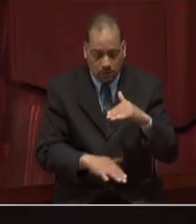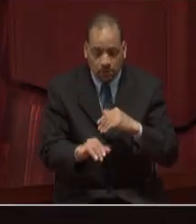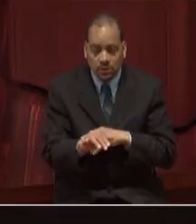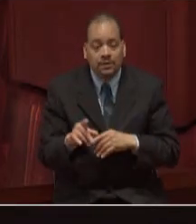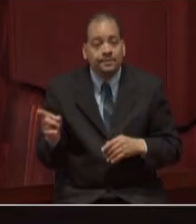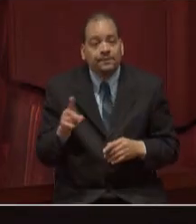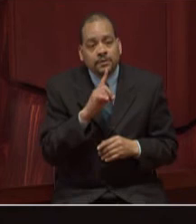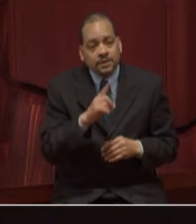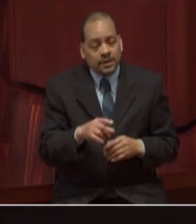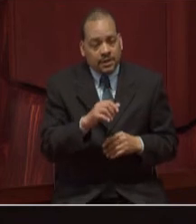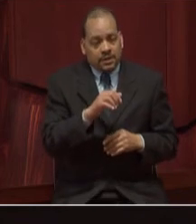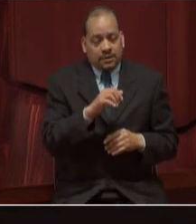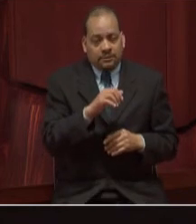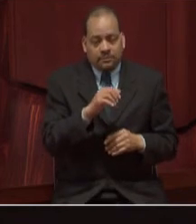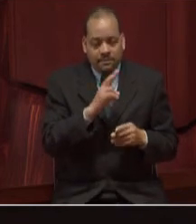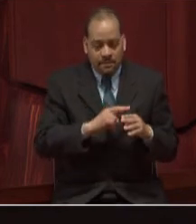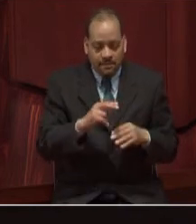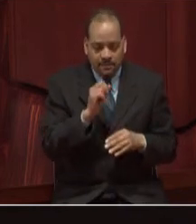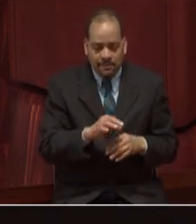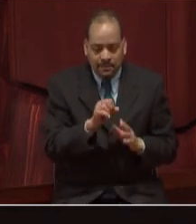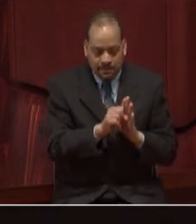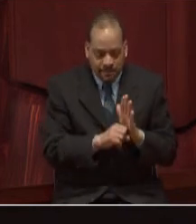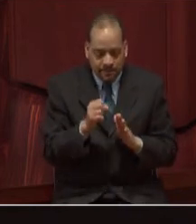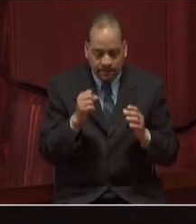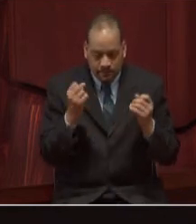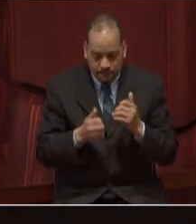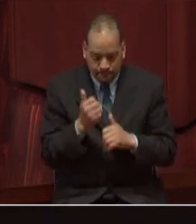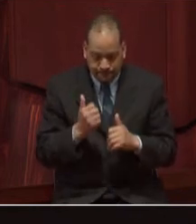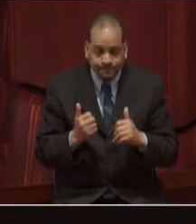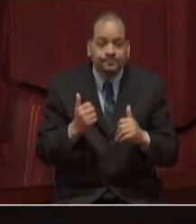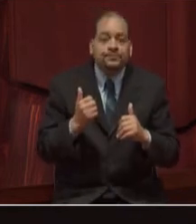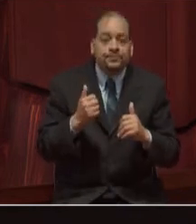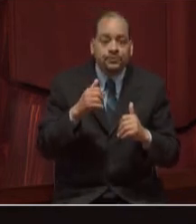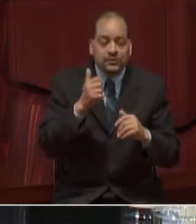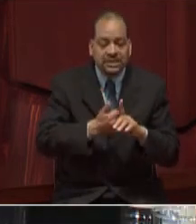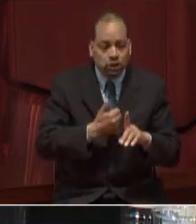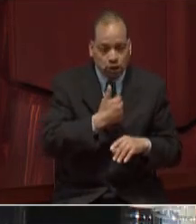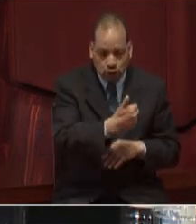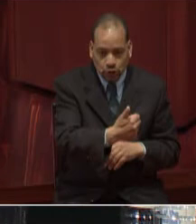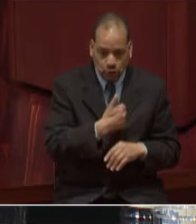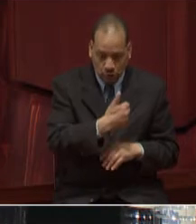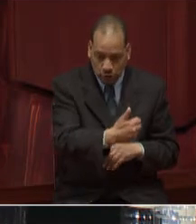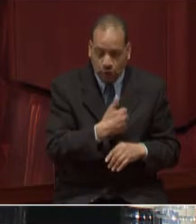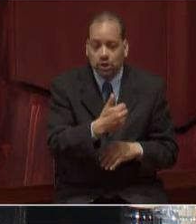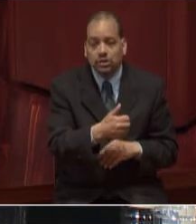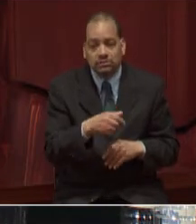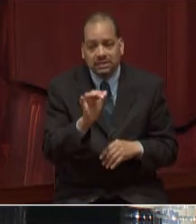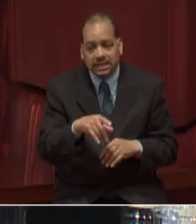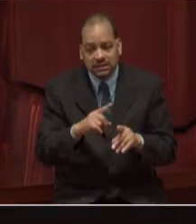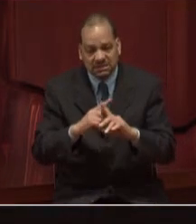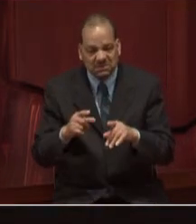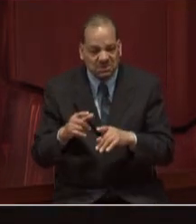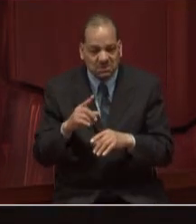shuttles, and so that was a different, that was under Ford and as well as Nixon. So it was a different environment. Let us